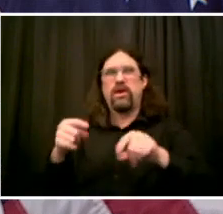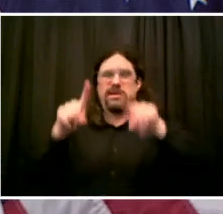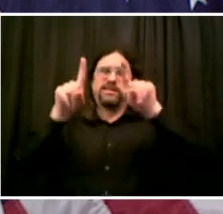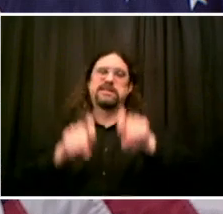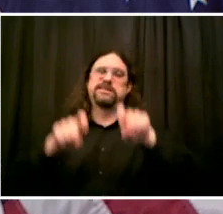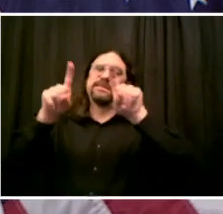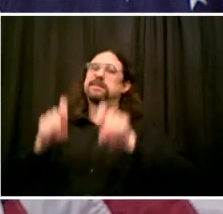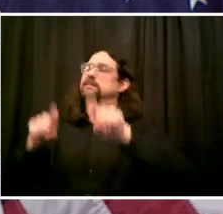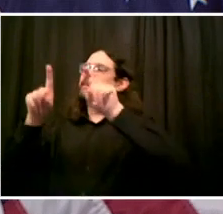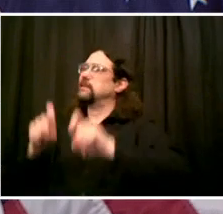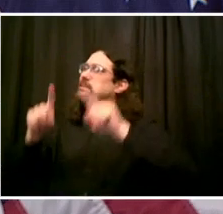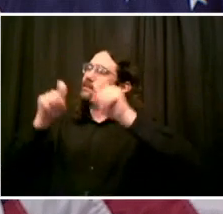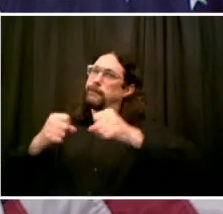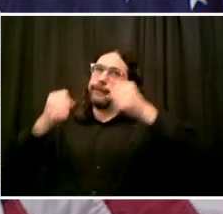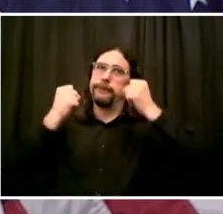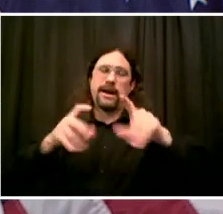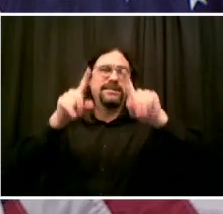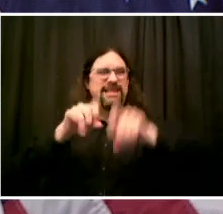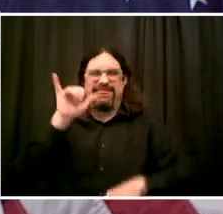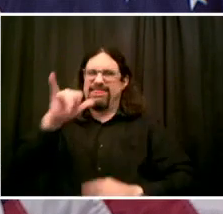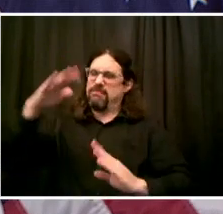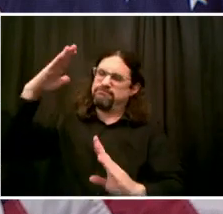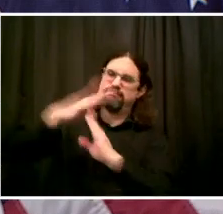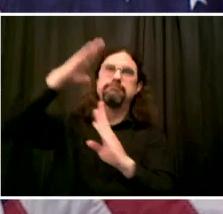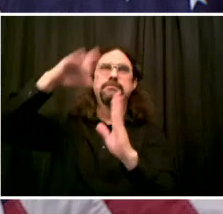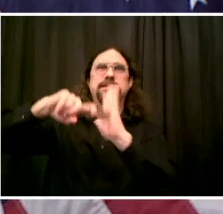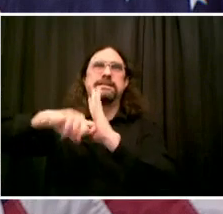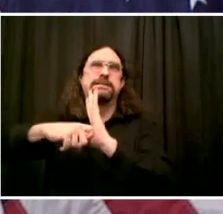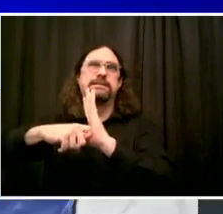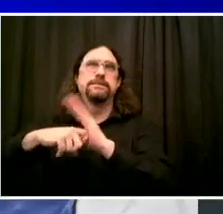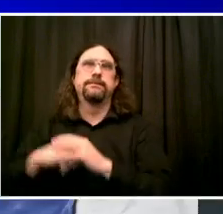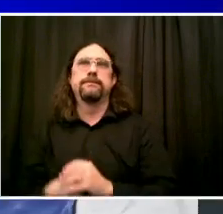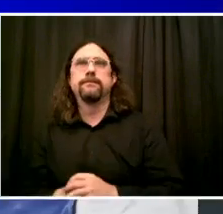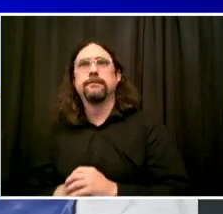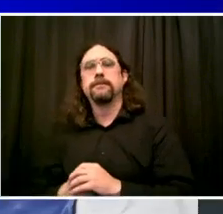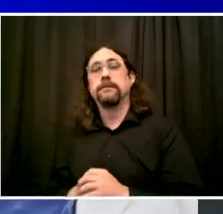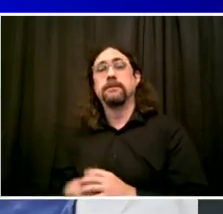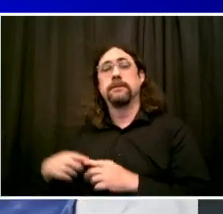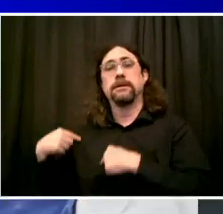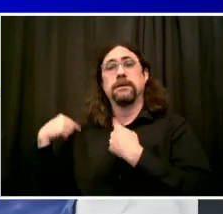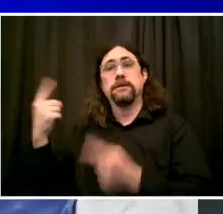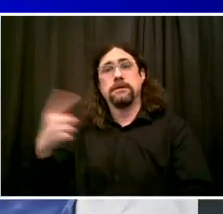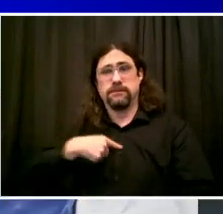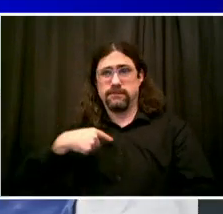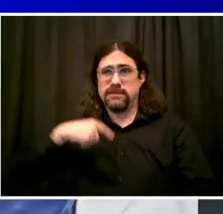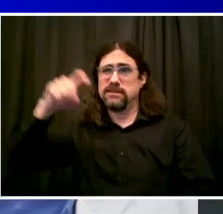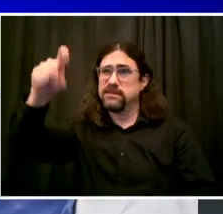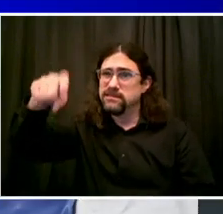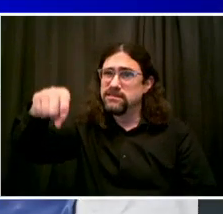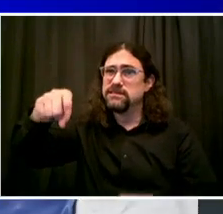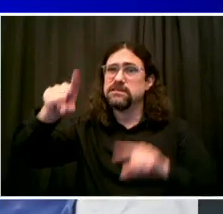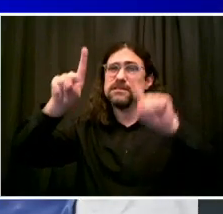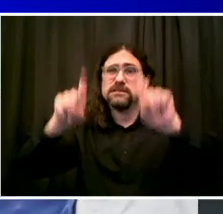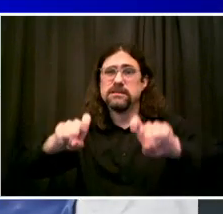most. Didn't get what we needed from the federal government. Kept building nonetheless to do the most we could do